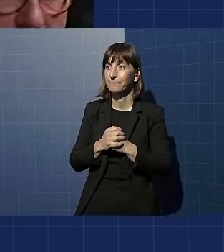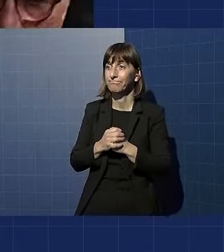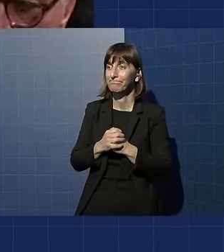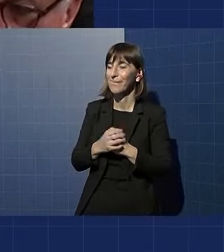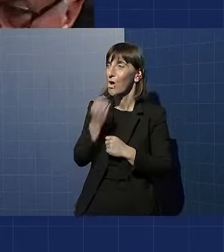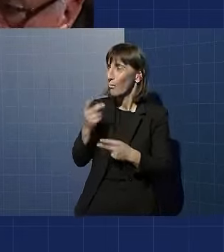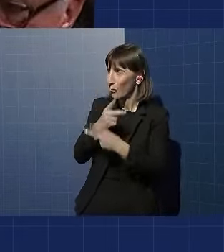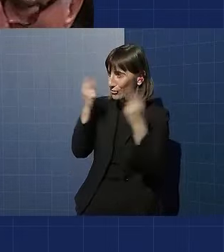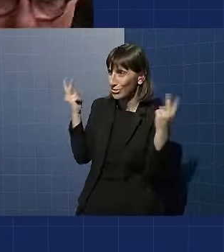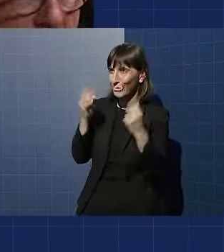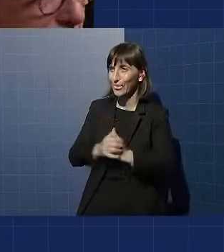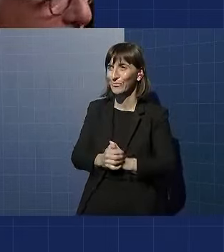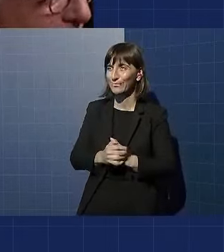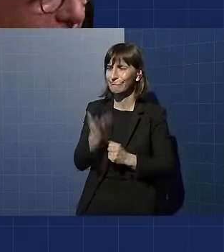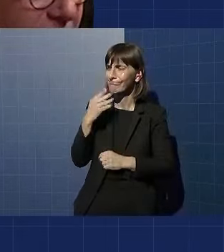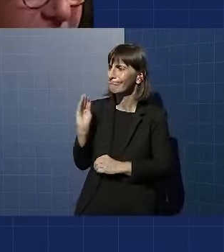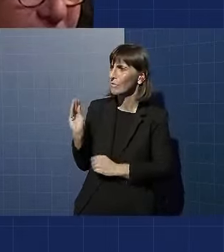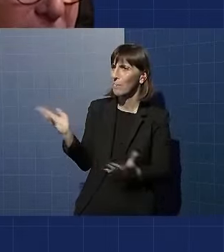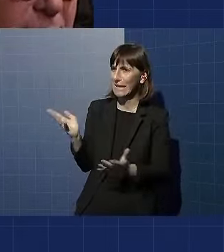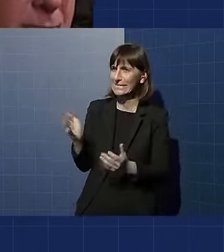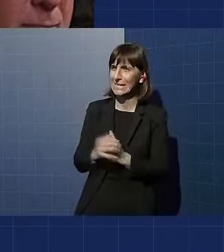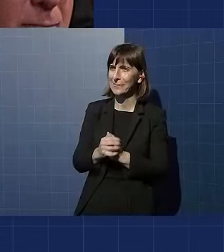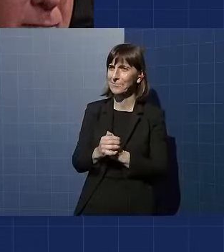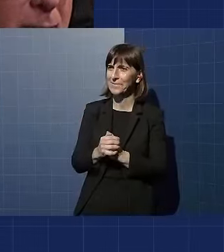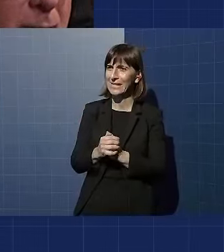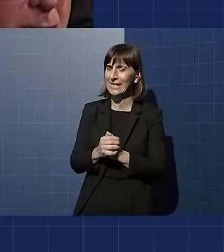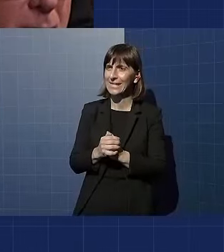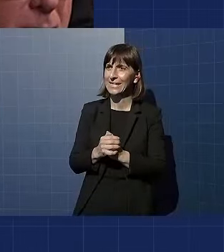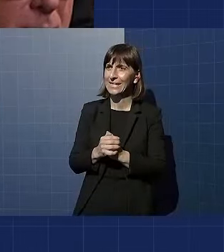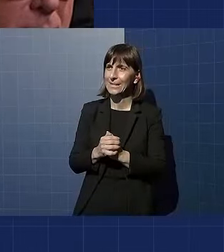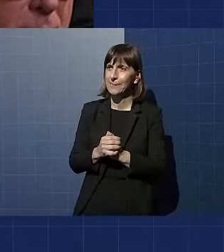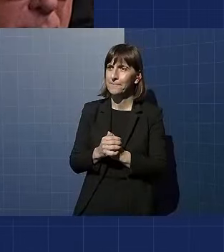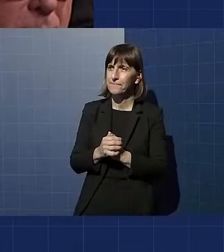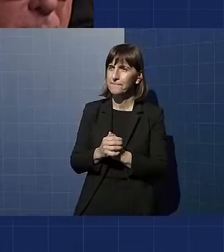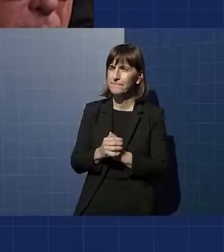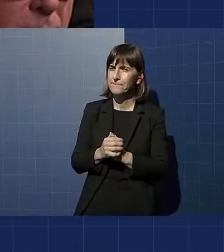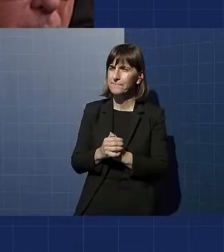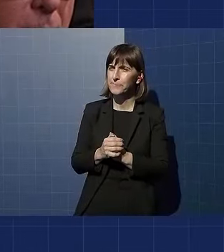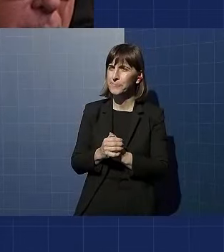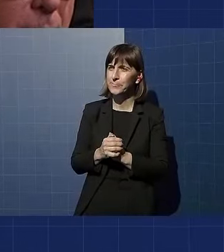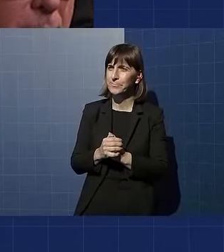Salve, buondì. No, volevo chiedere questo, se, visto che è stata presa in considerazione